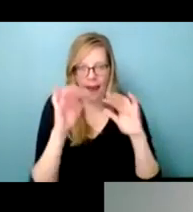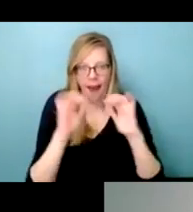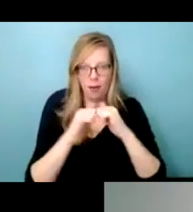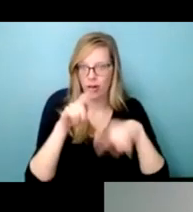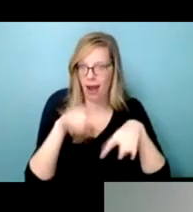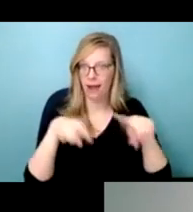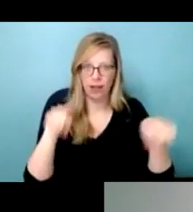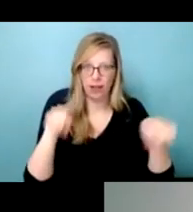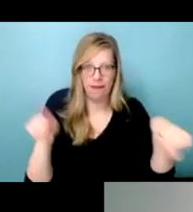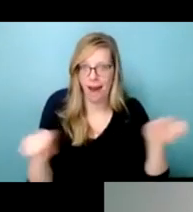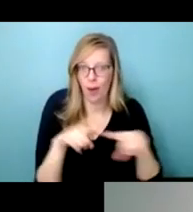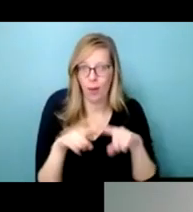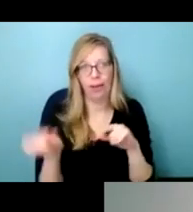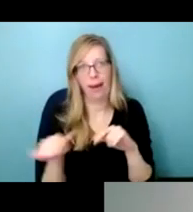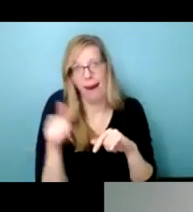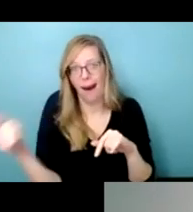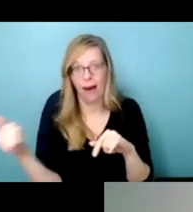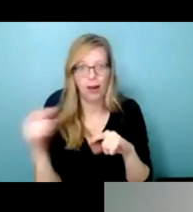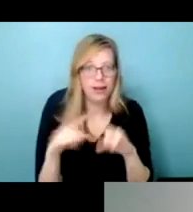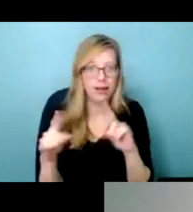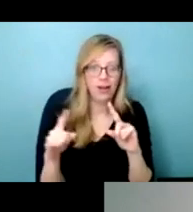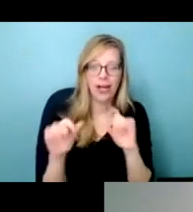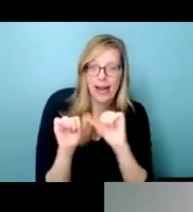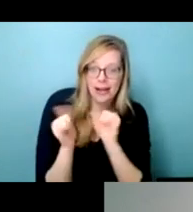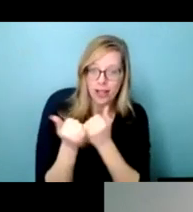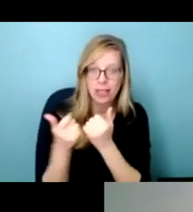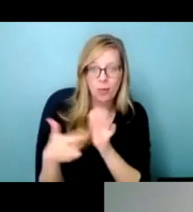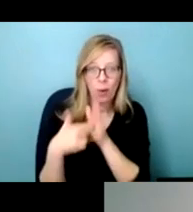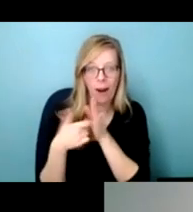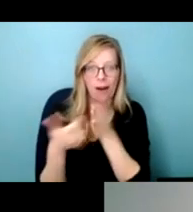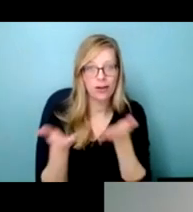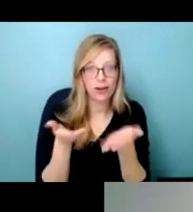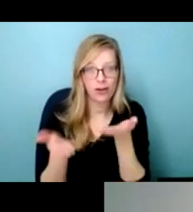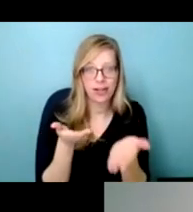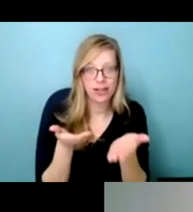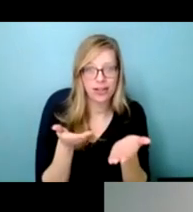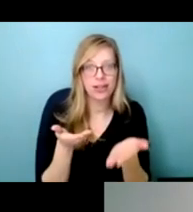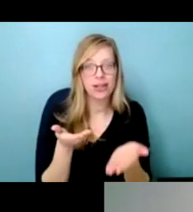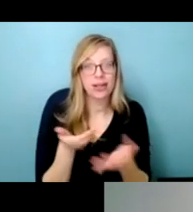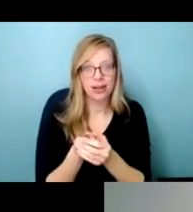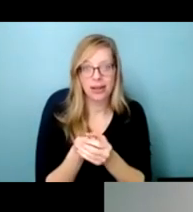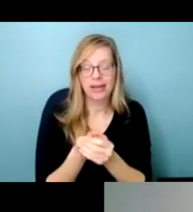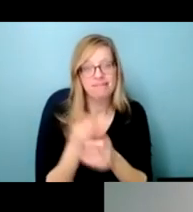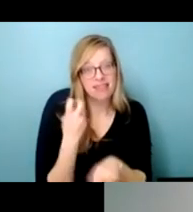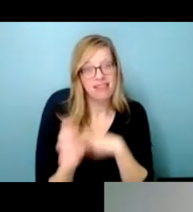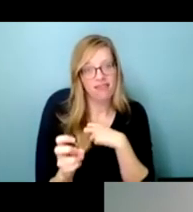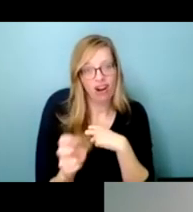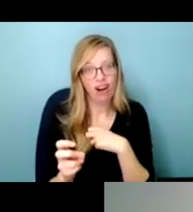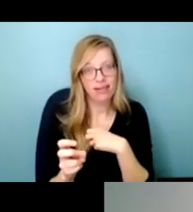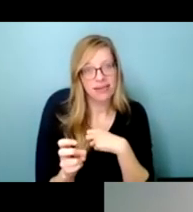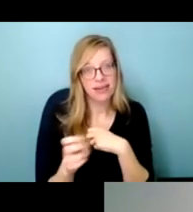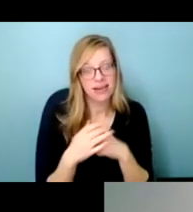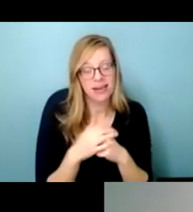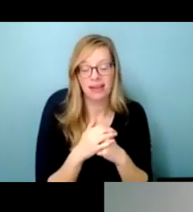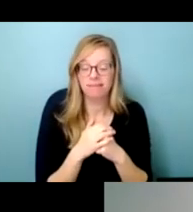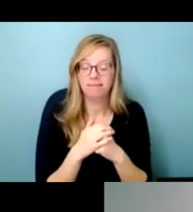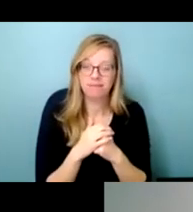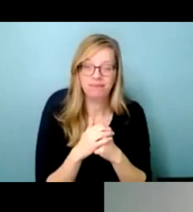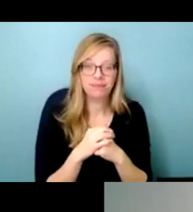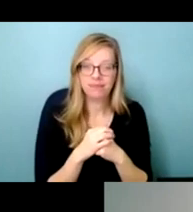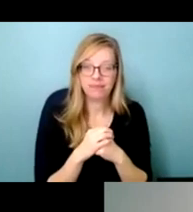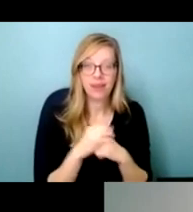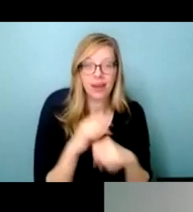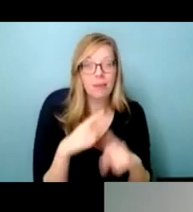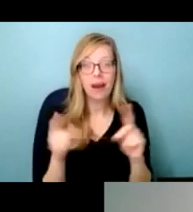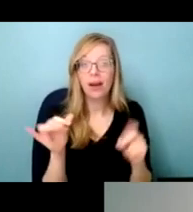social service or other agencies that require service is difficult. But then